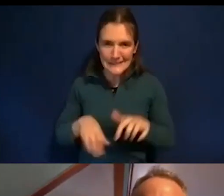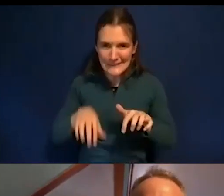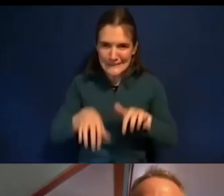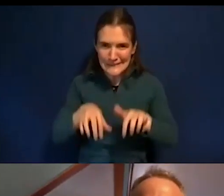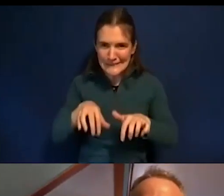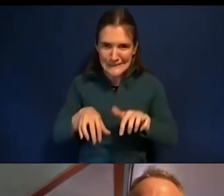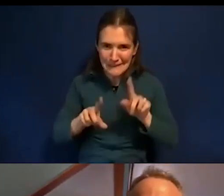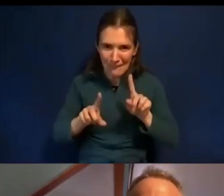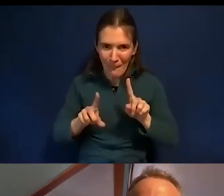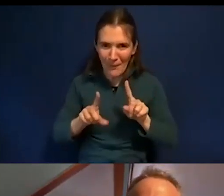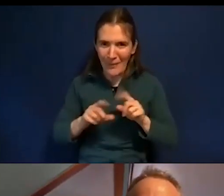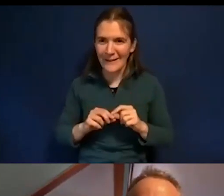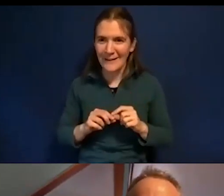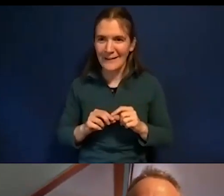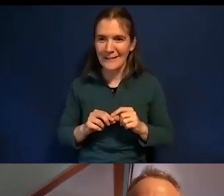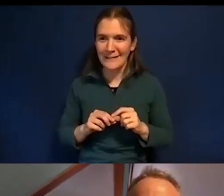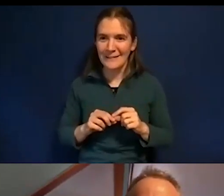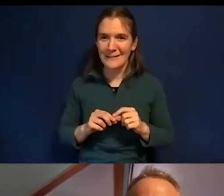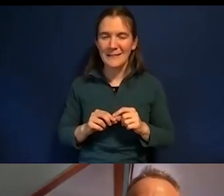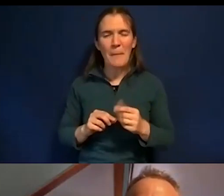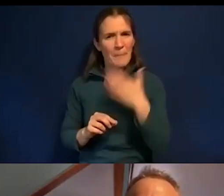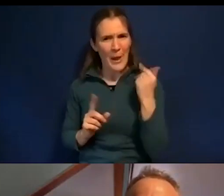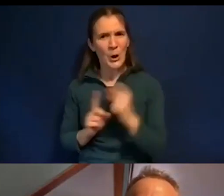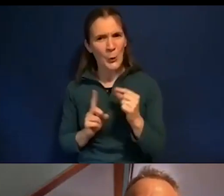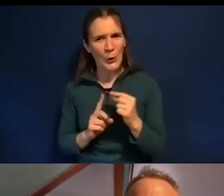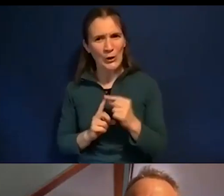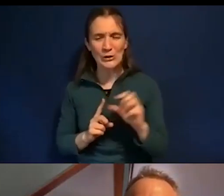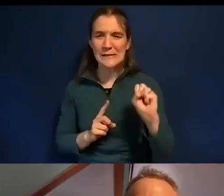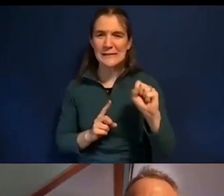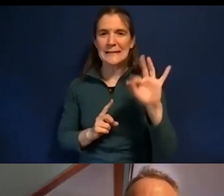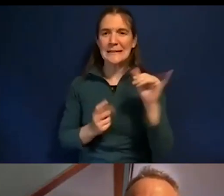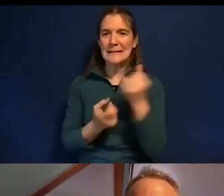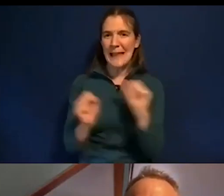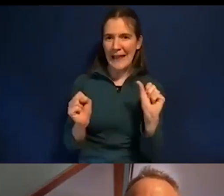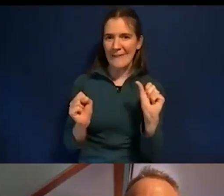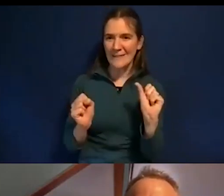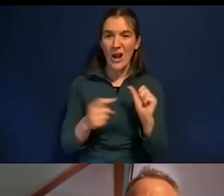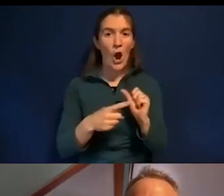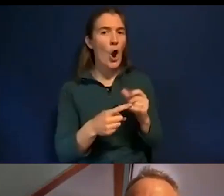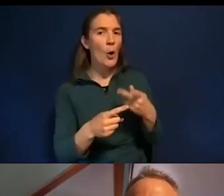Those are much more active words. So yes. Oh, actually.